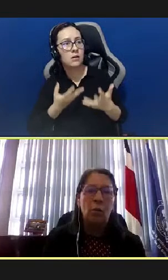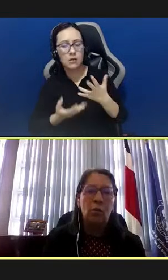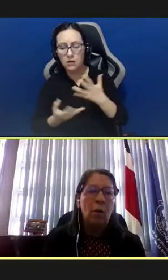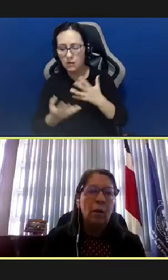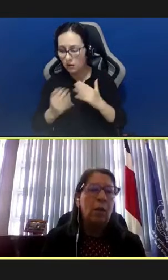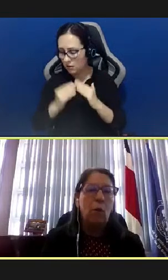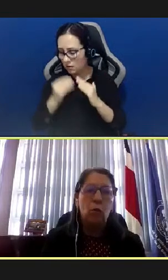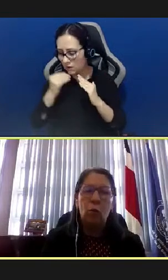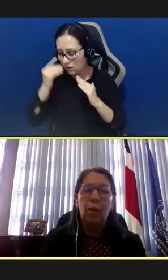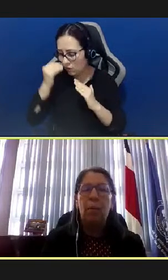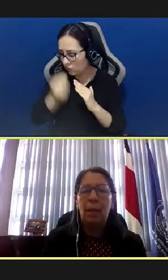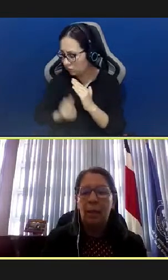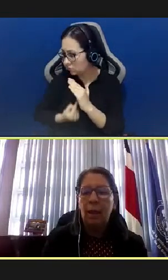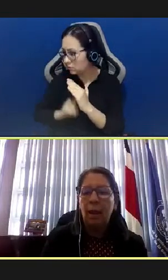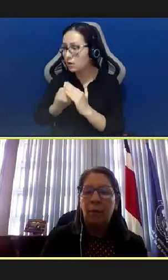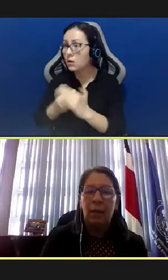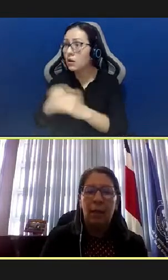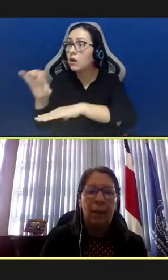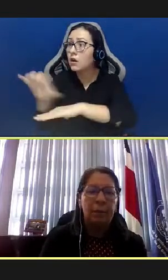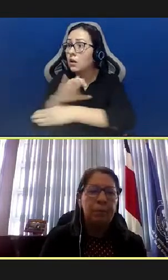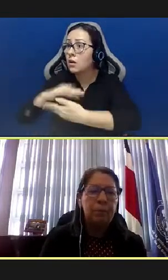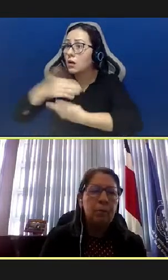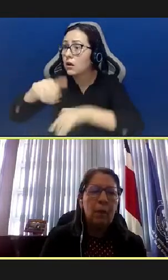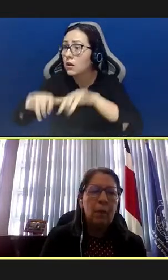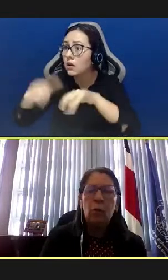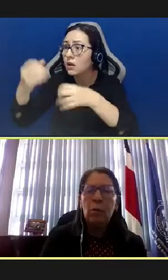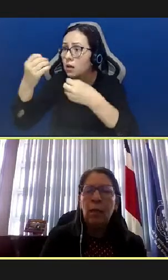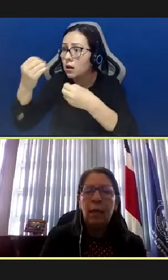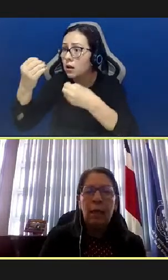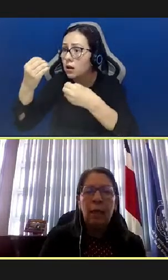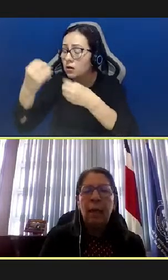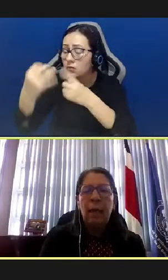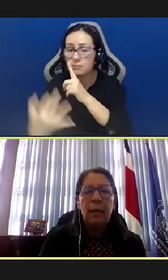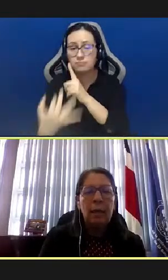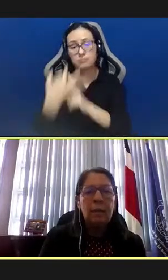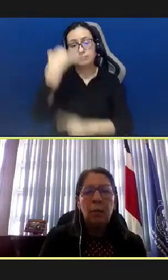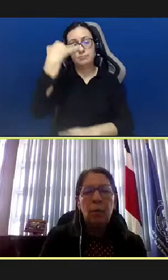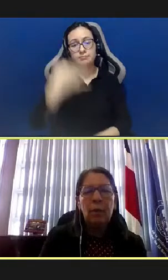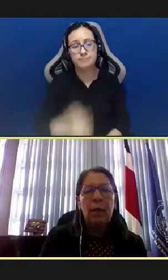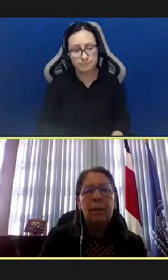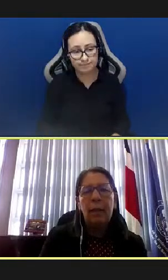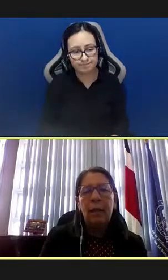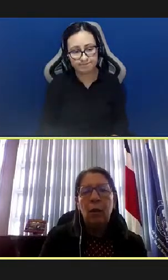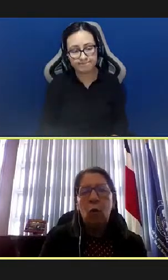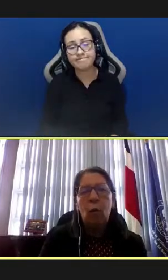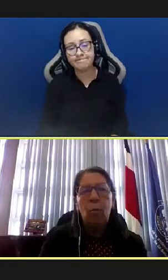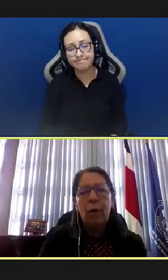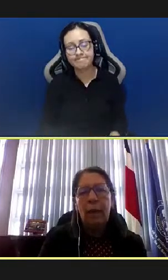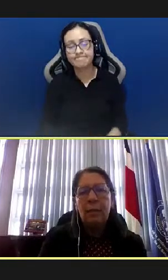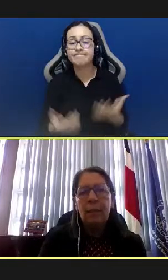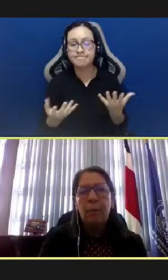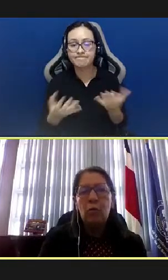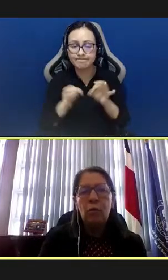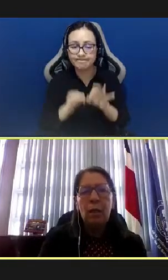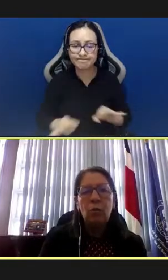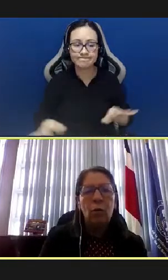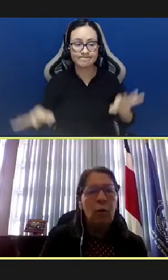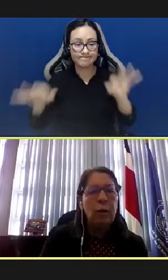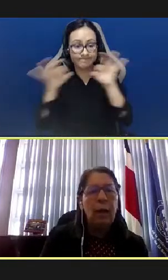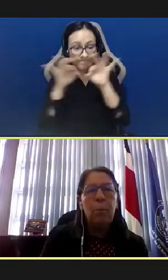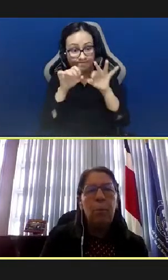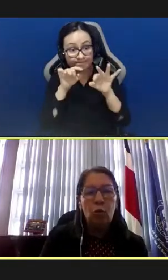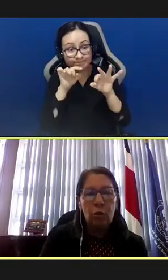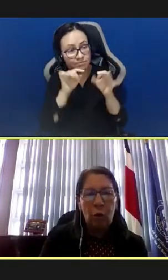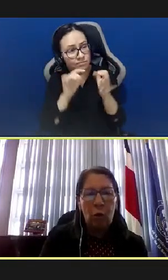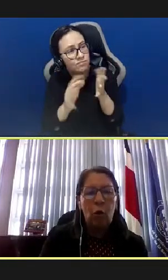and schools were completely impacted and affected. So it's important